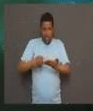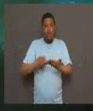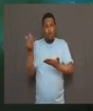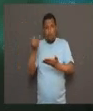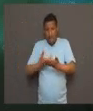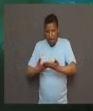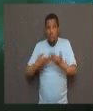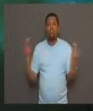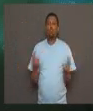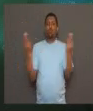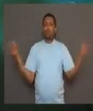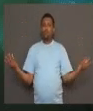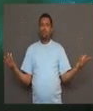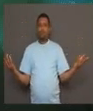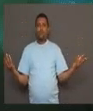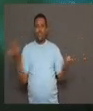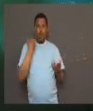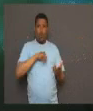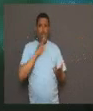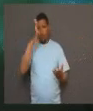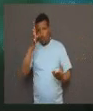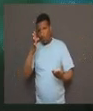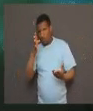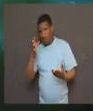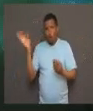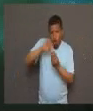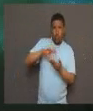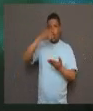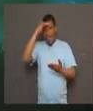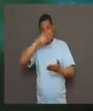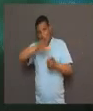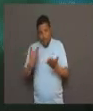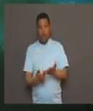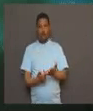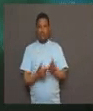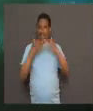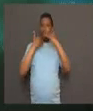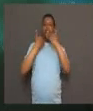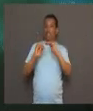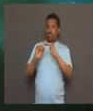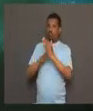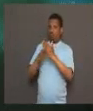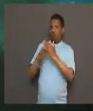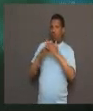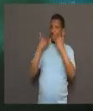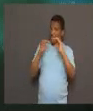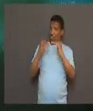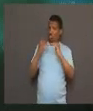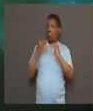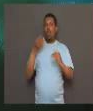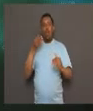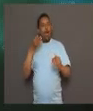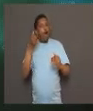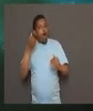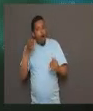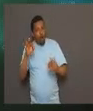are used. We will also learn about the limitations of these